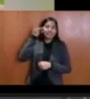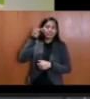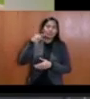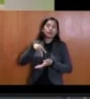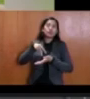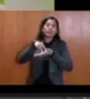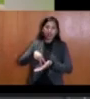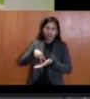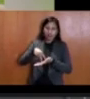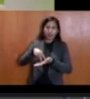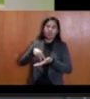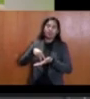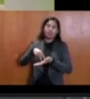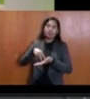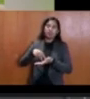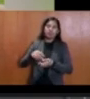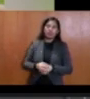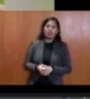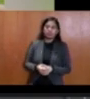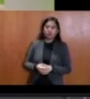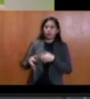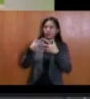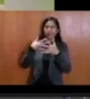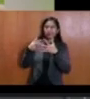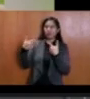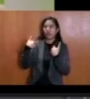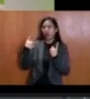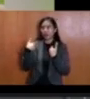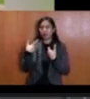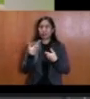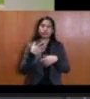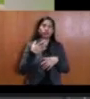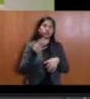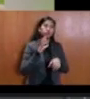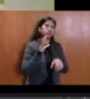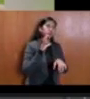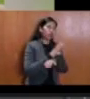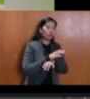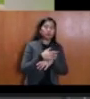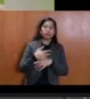the regulations, good now, they're starting to do it.